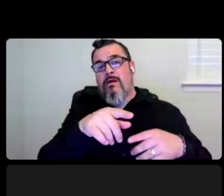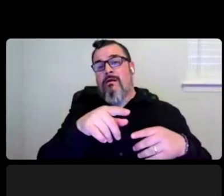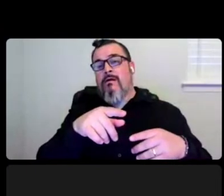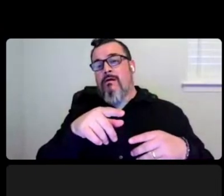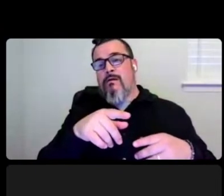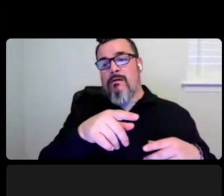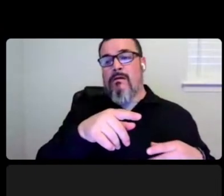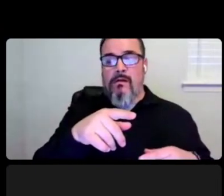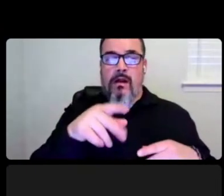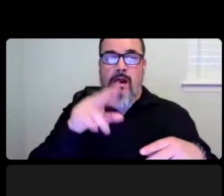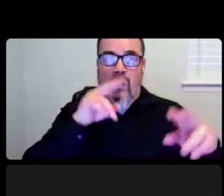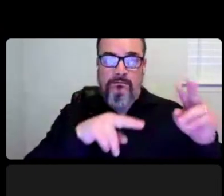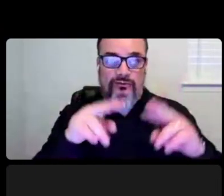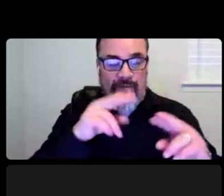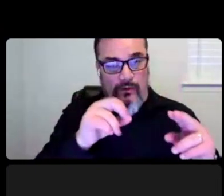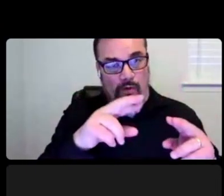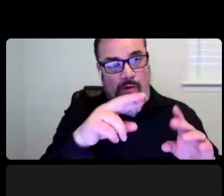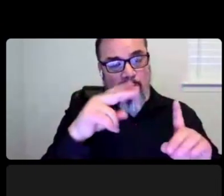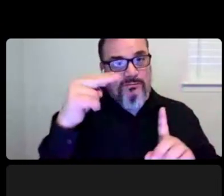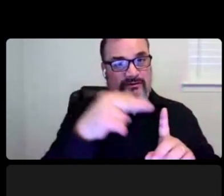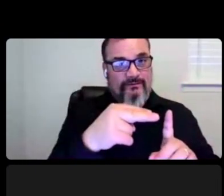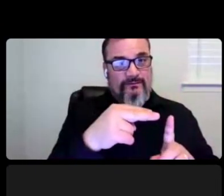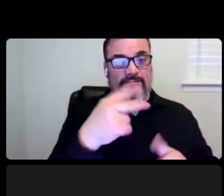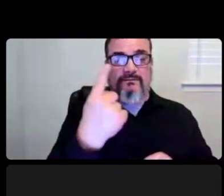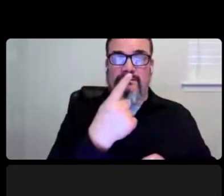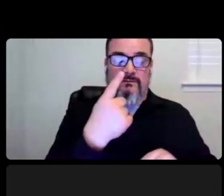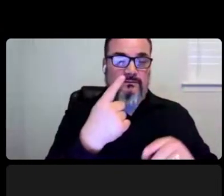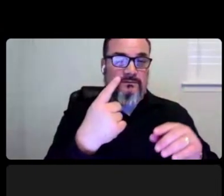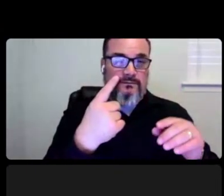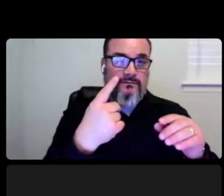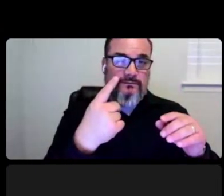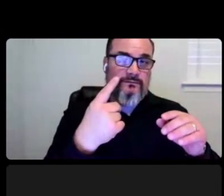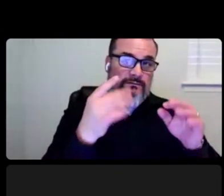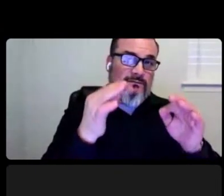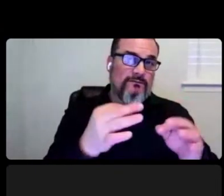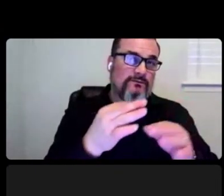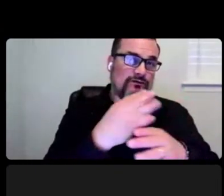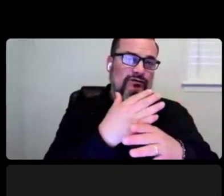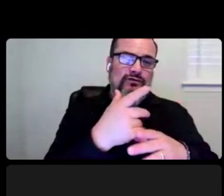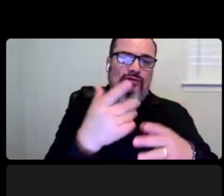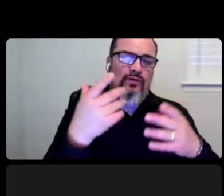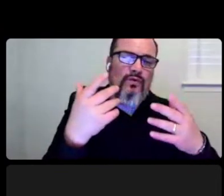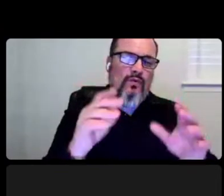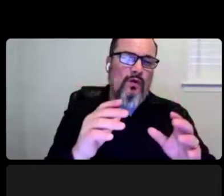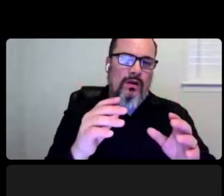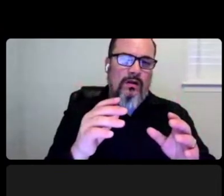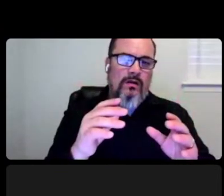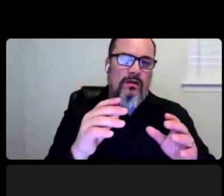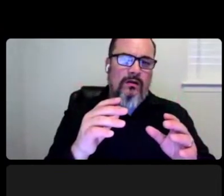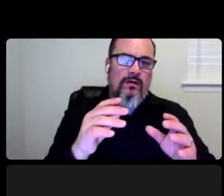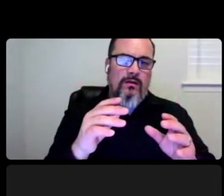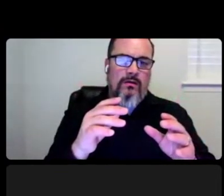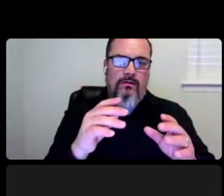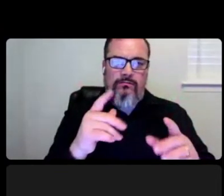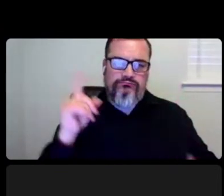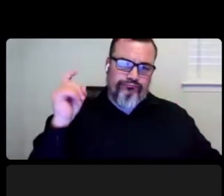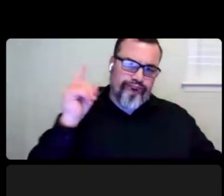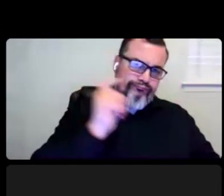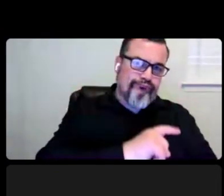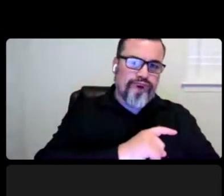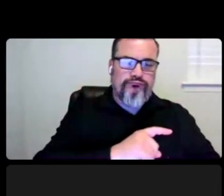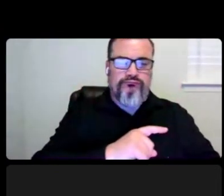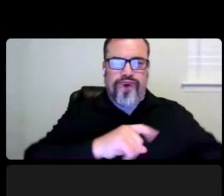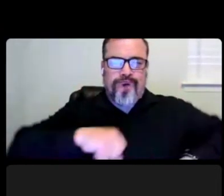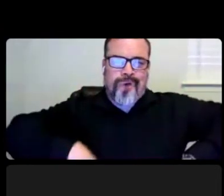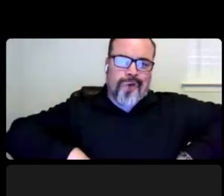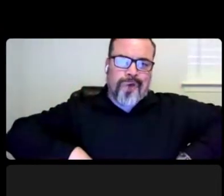that observation or perception is something absolutely be shared, what you don't want to do is haul yourself on down to Colton High School and stand